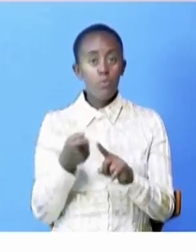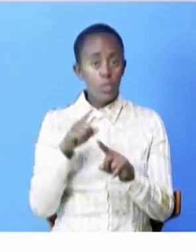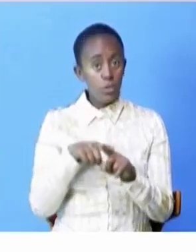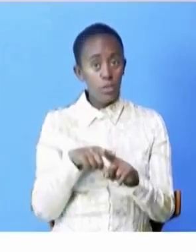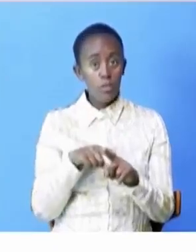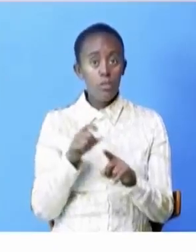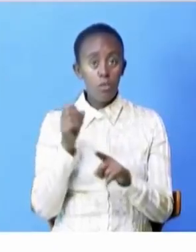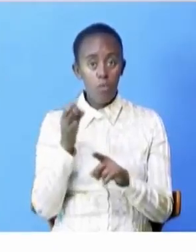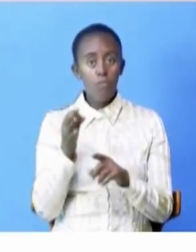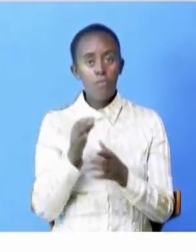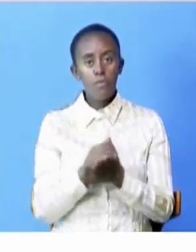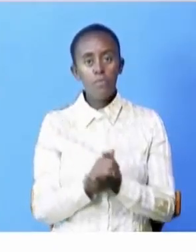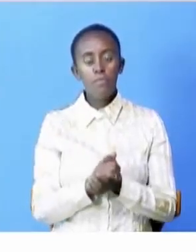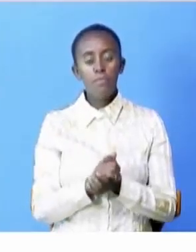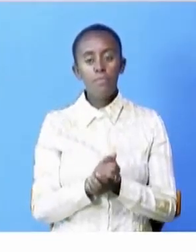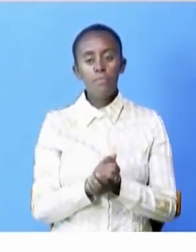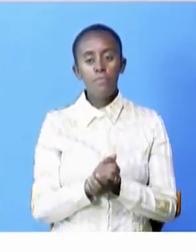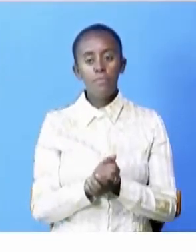of